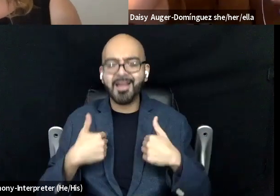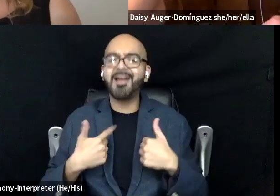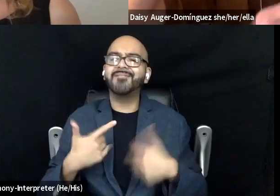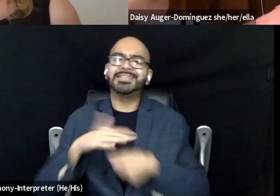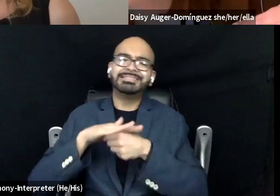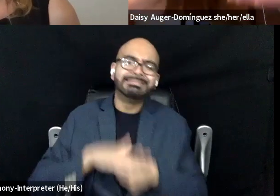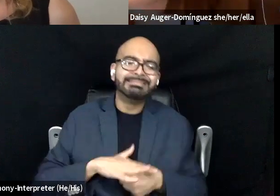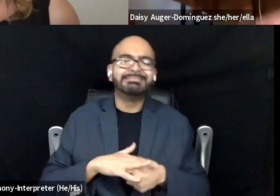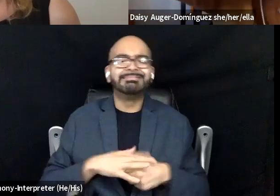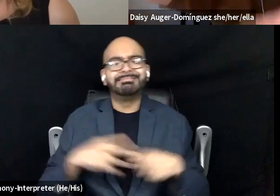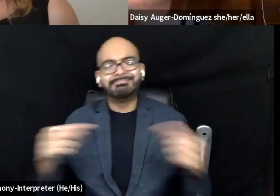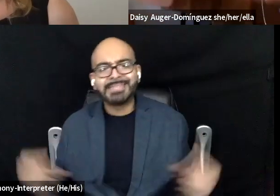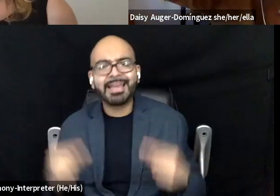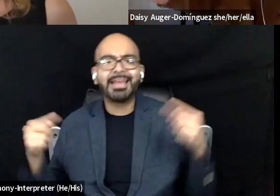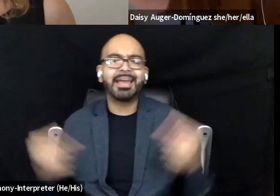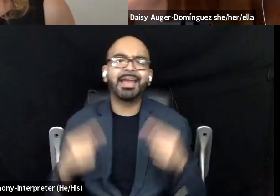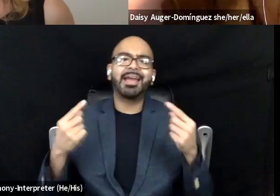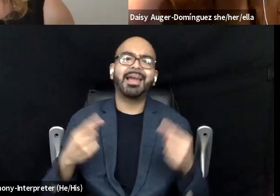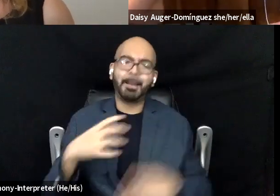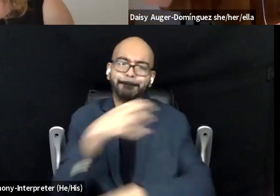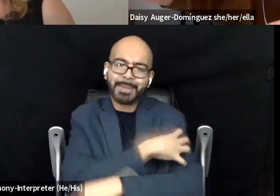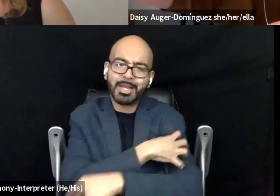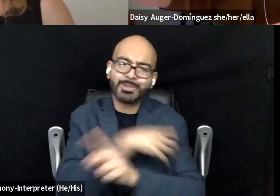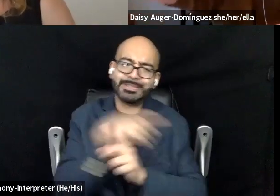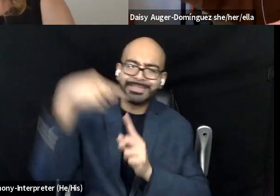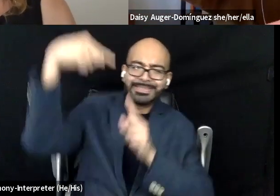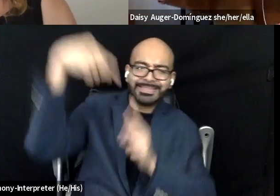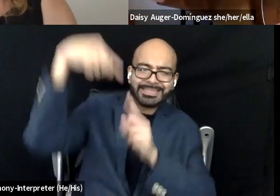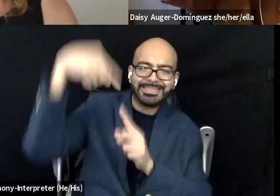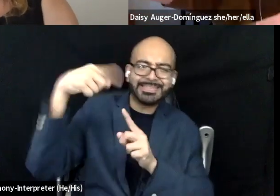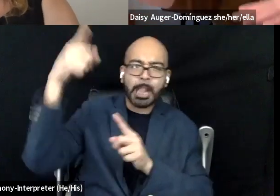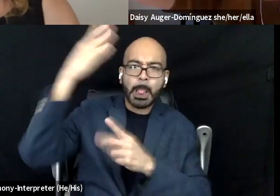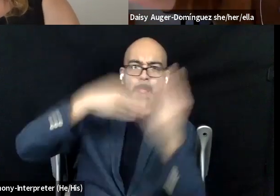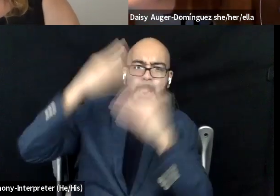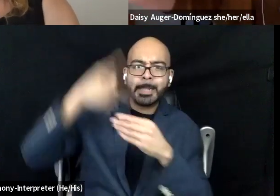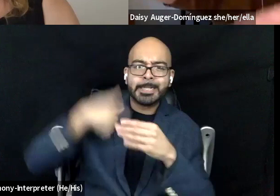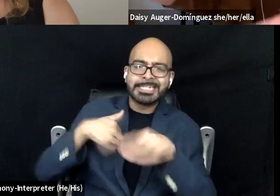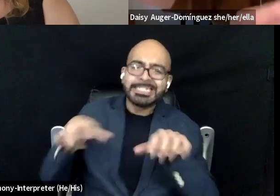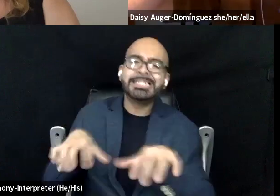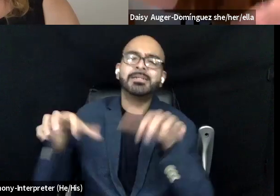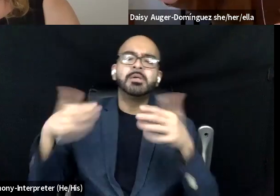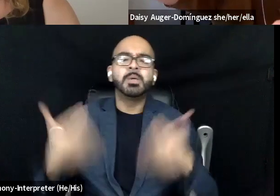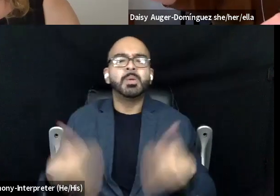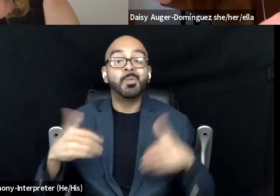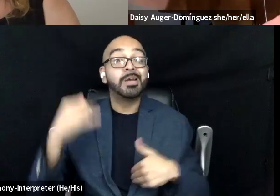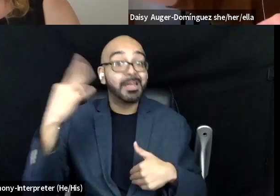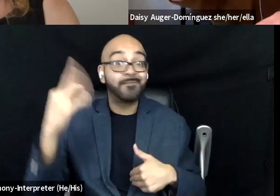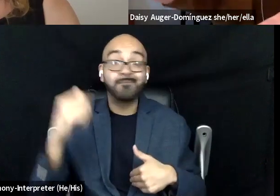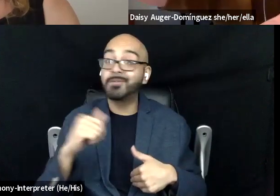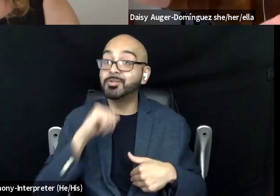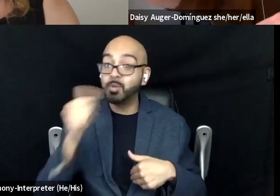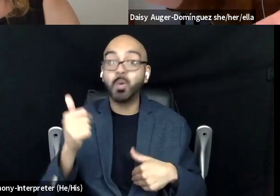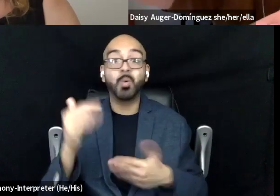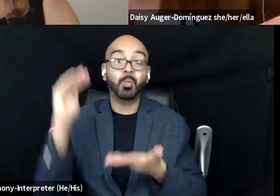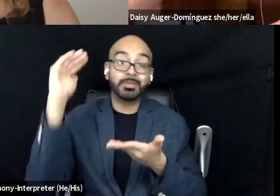pains of what that power differential looks like. And so if you don't reduce that gap between what the